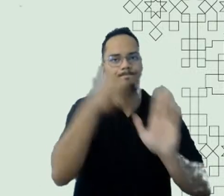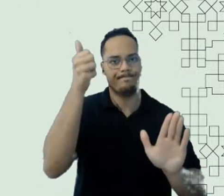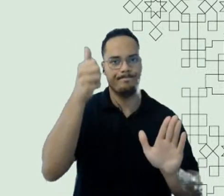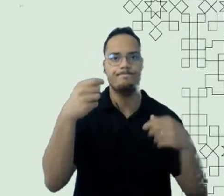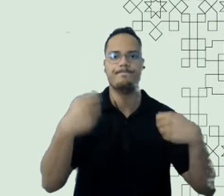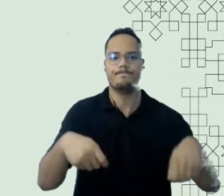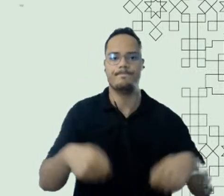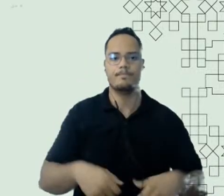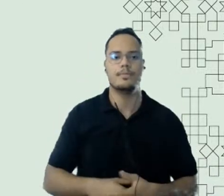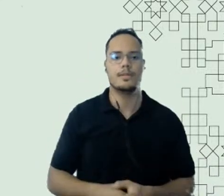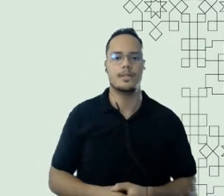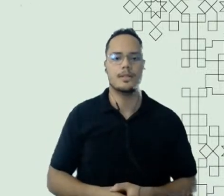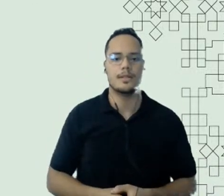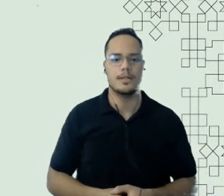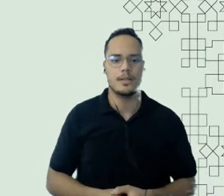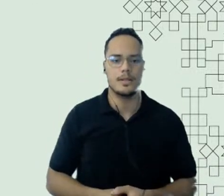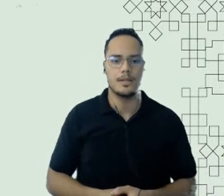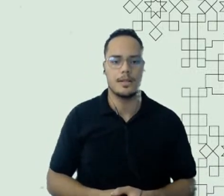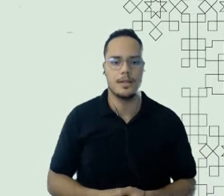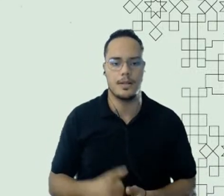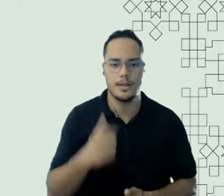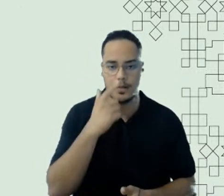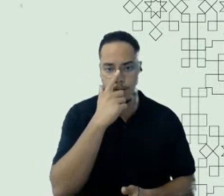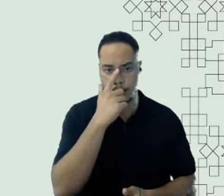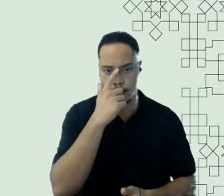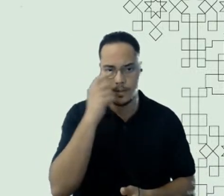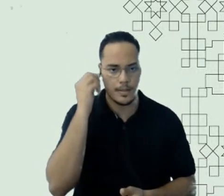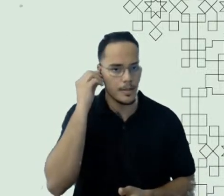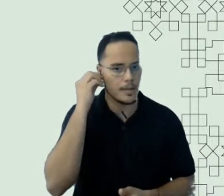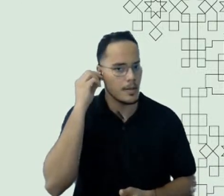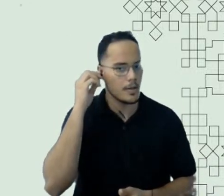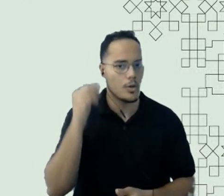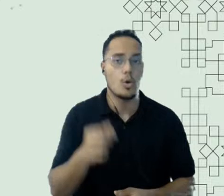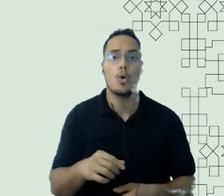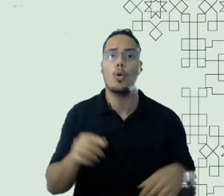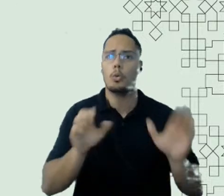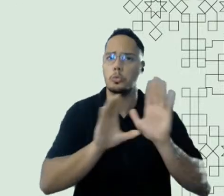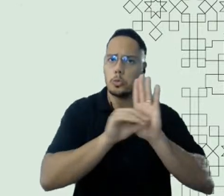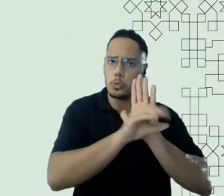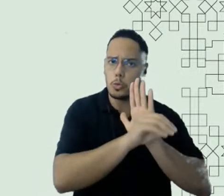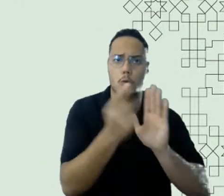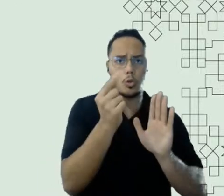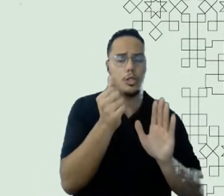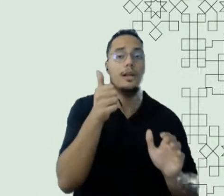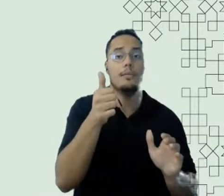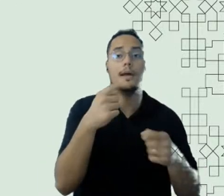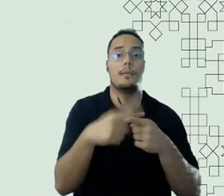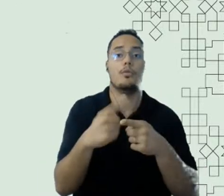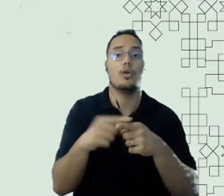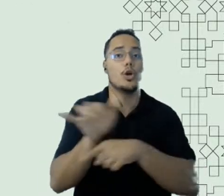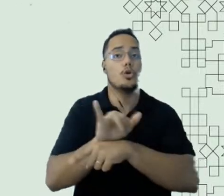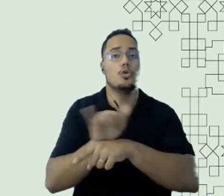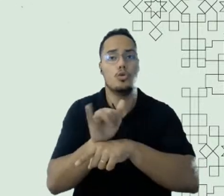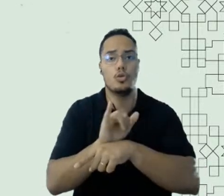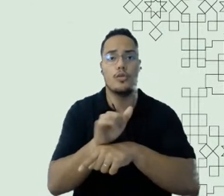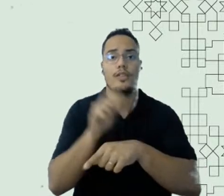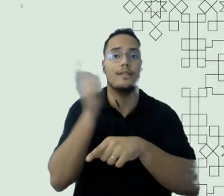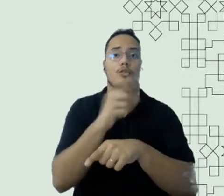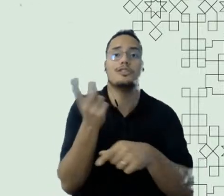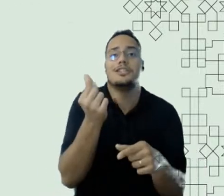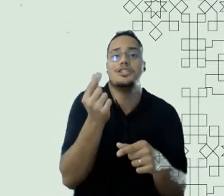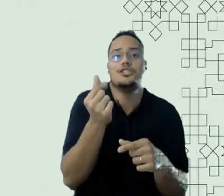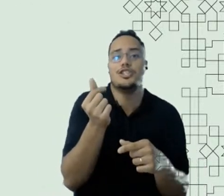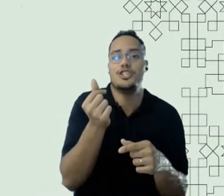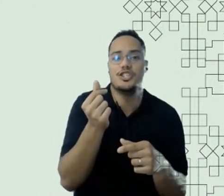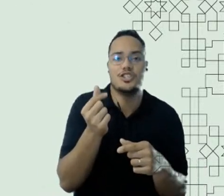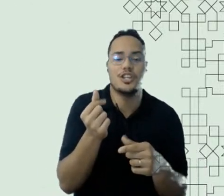putting publicity, advertising, you know, and also organizing. YouTube has a system where